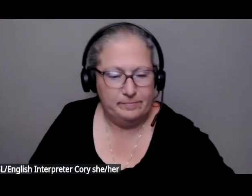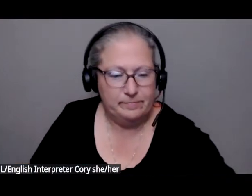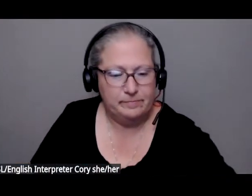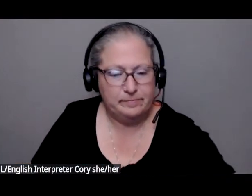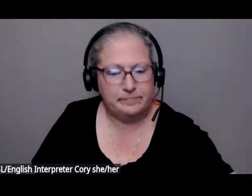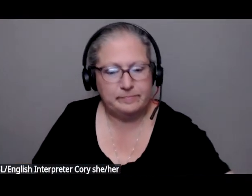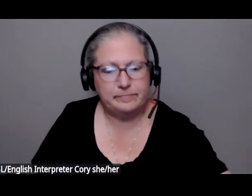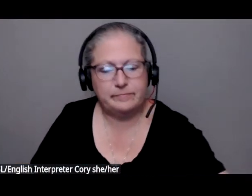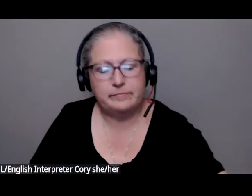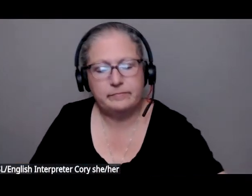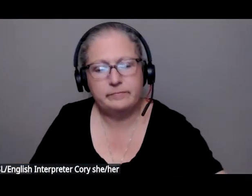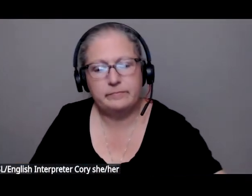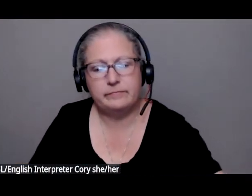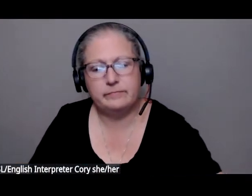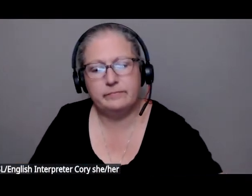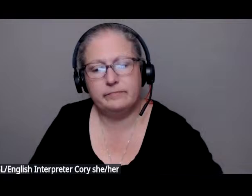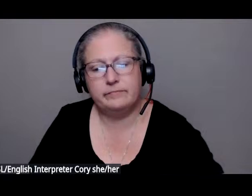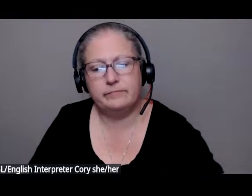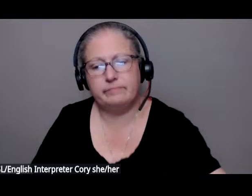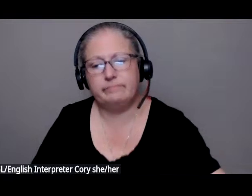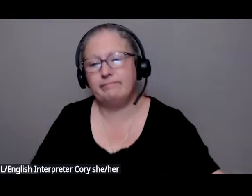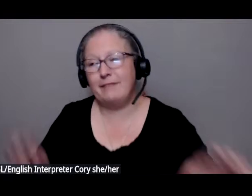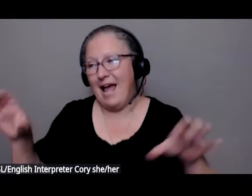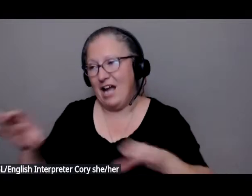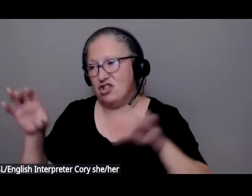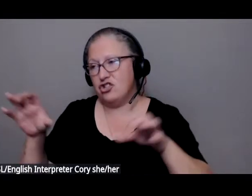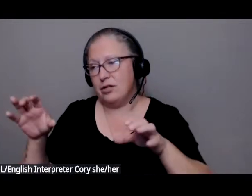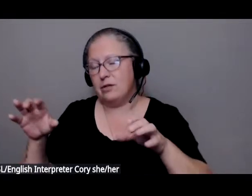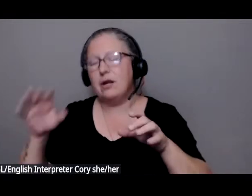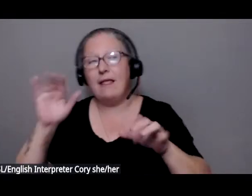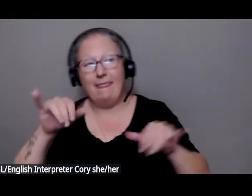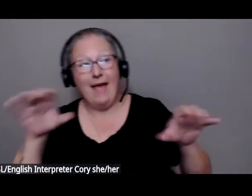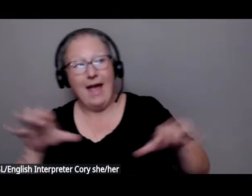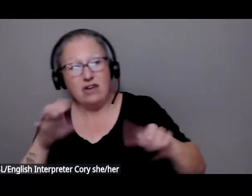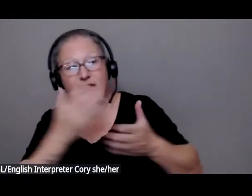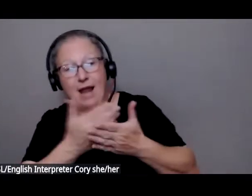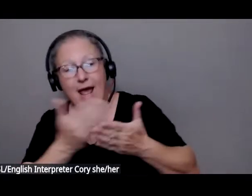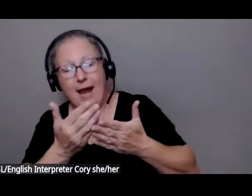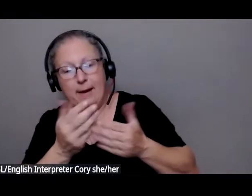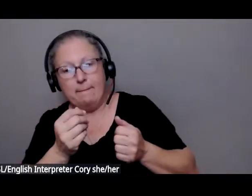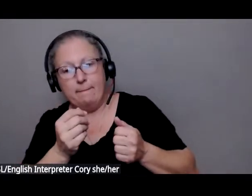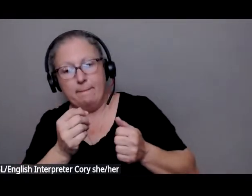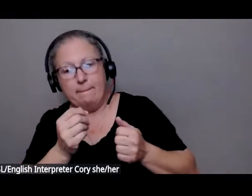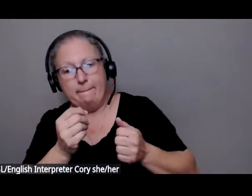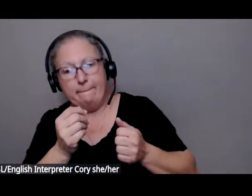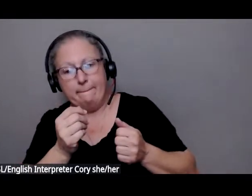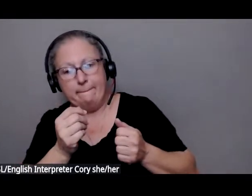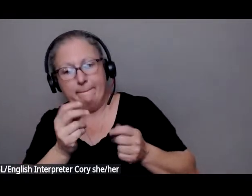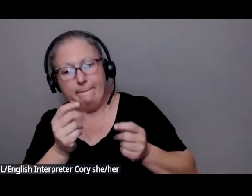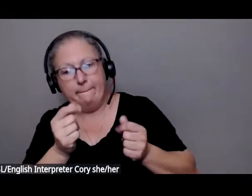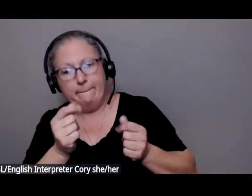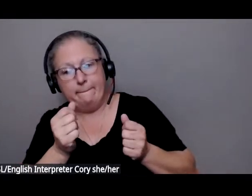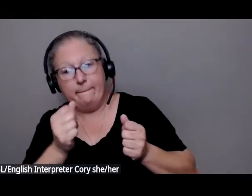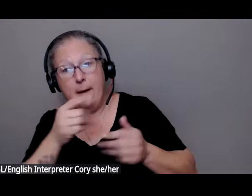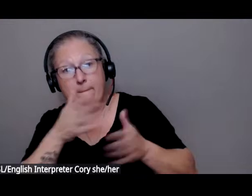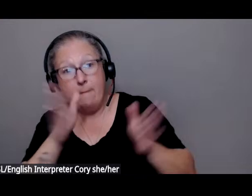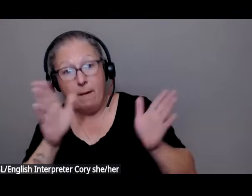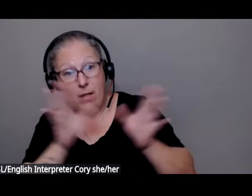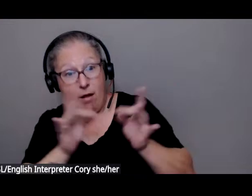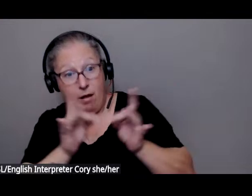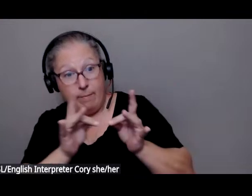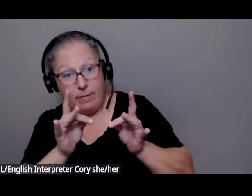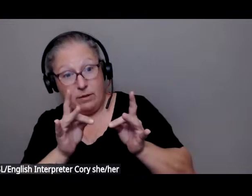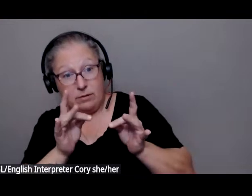Okay, this is action. There is an action. Yeah, this is an action item. Are there any public comments before